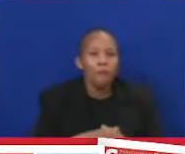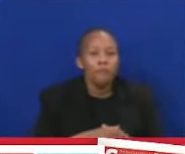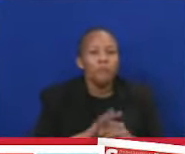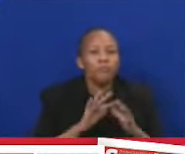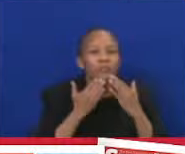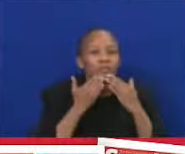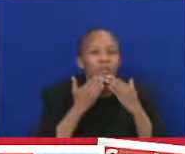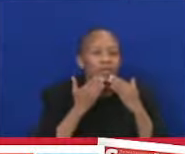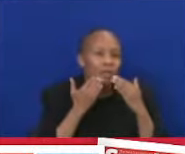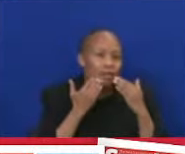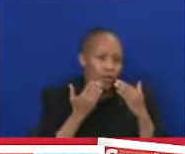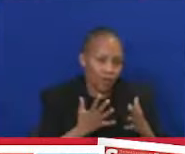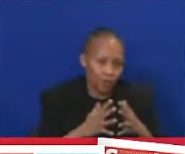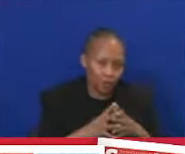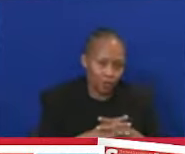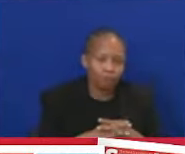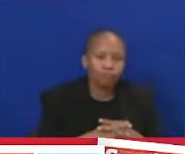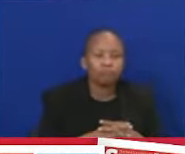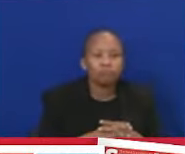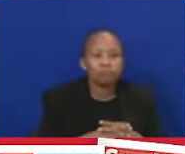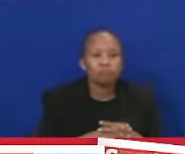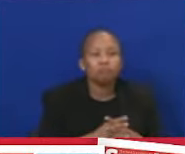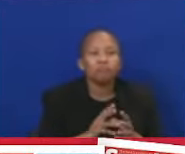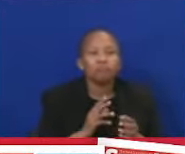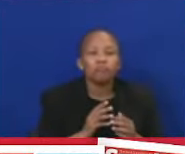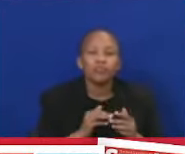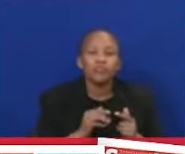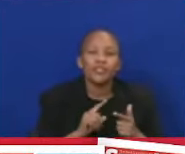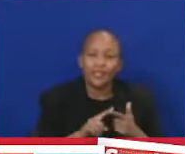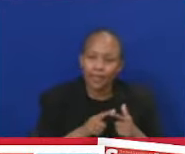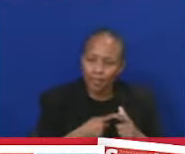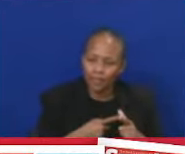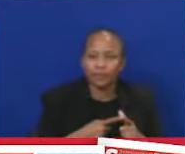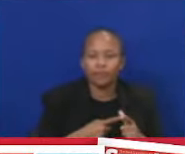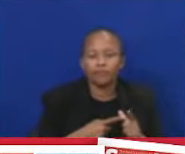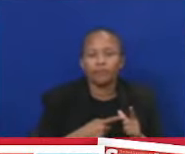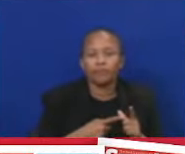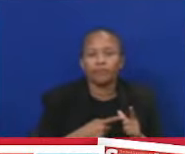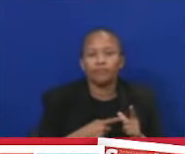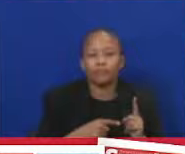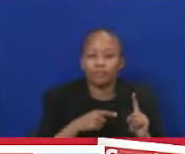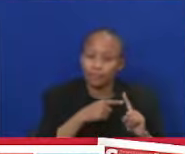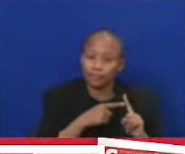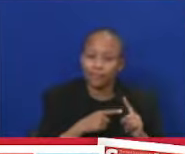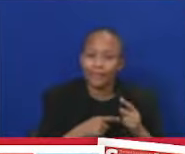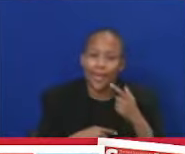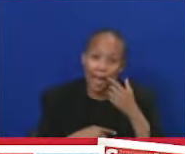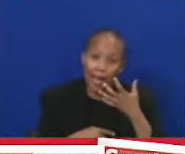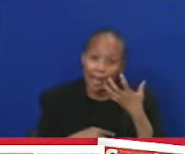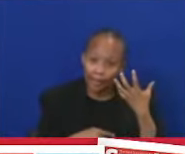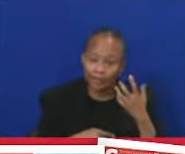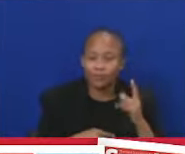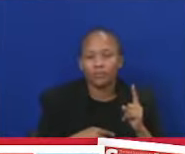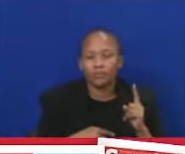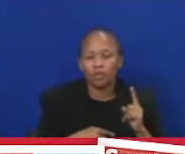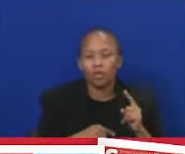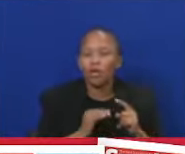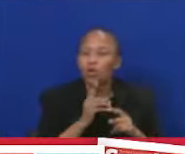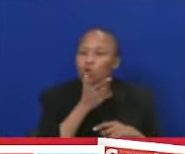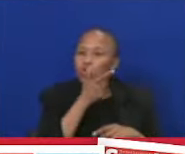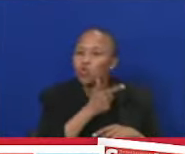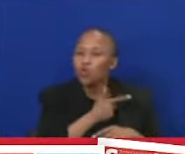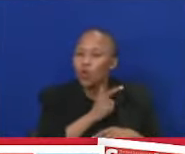He then told us that he had close connections with very